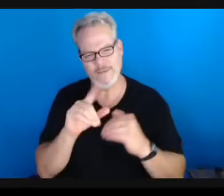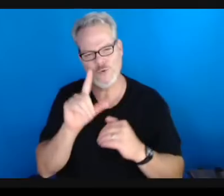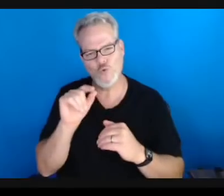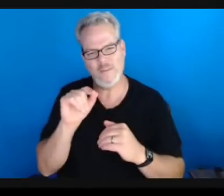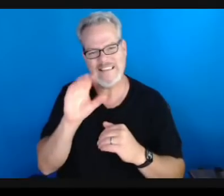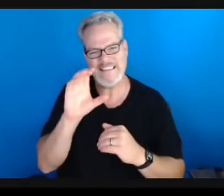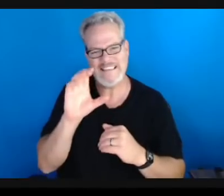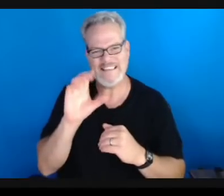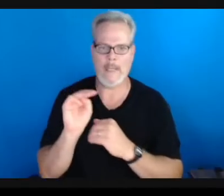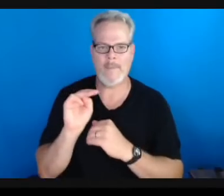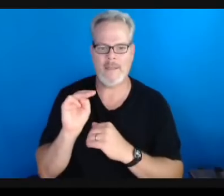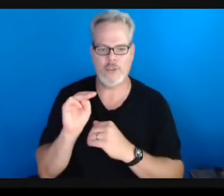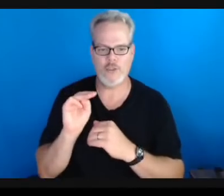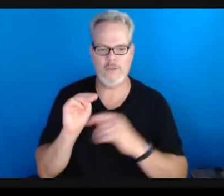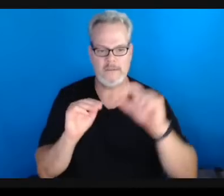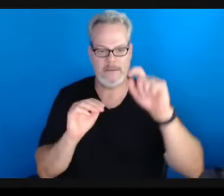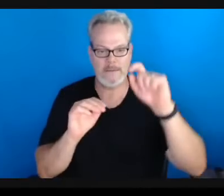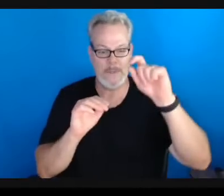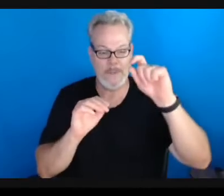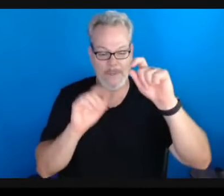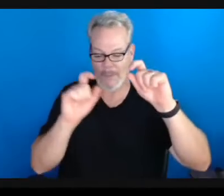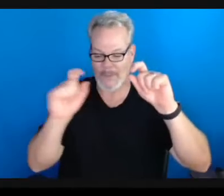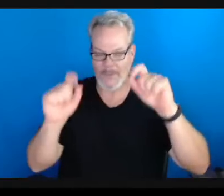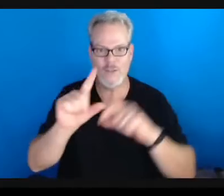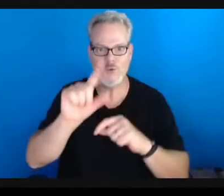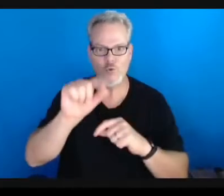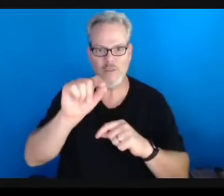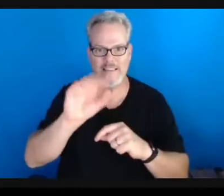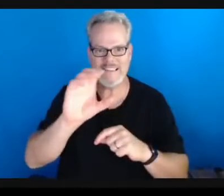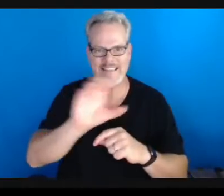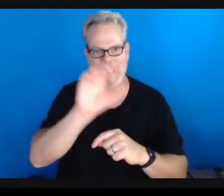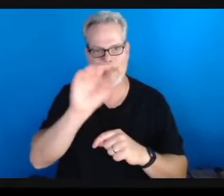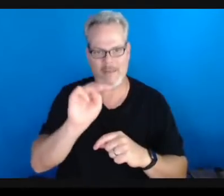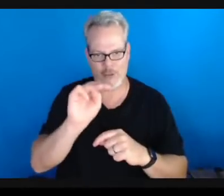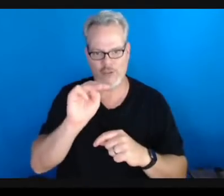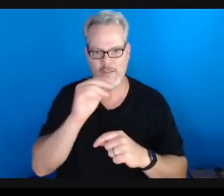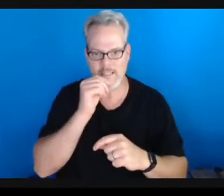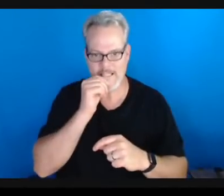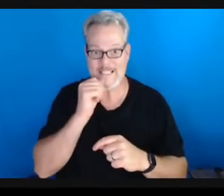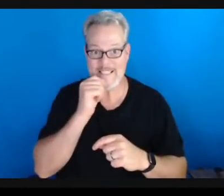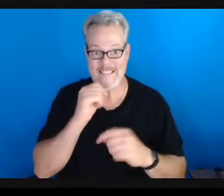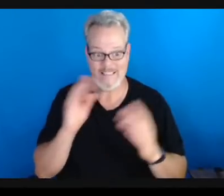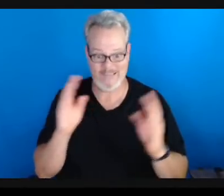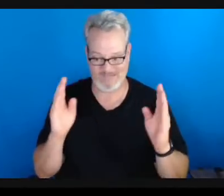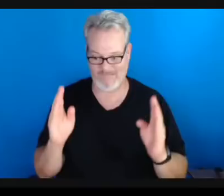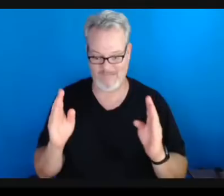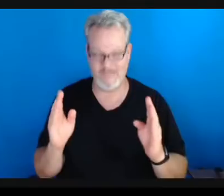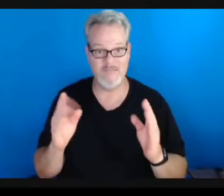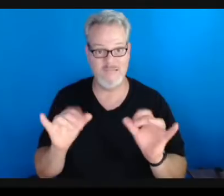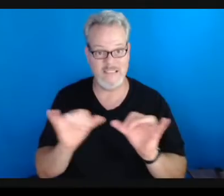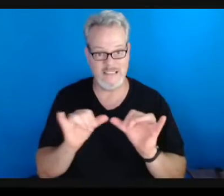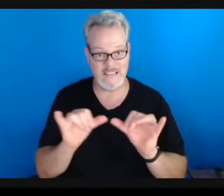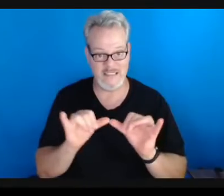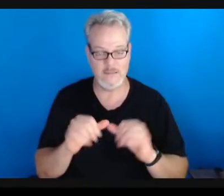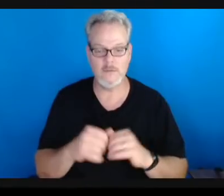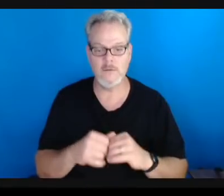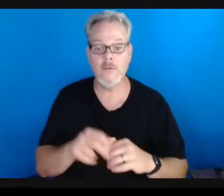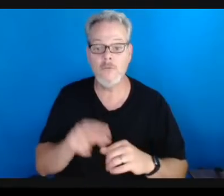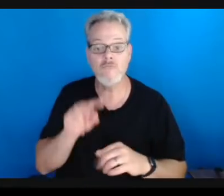two lines right there. 20 centimeters, that's a good distance there, right? So if we look at what's happening